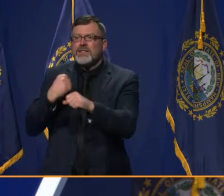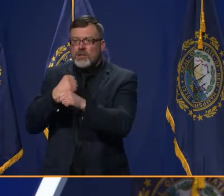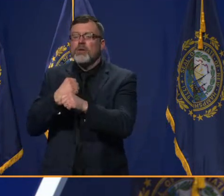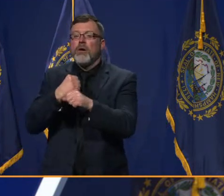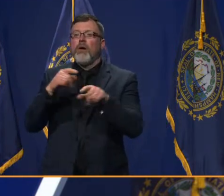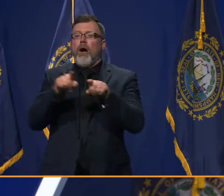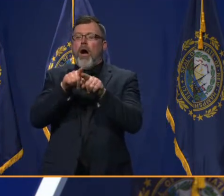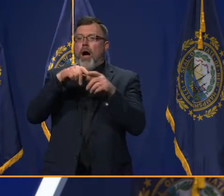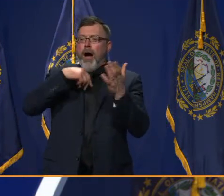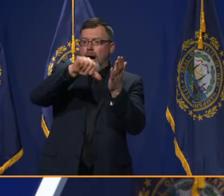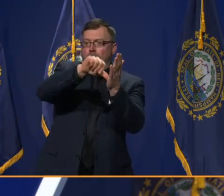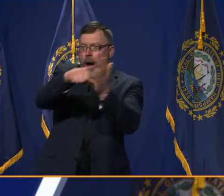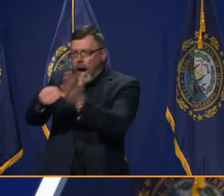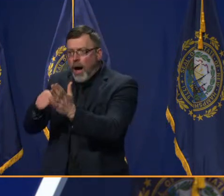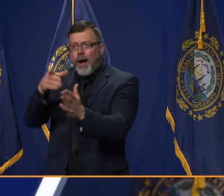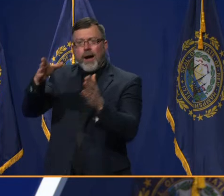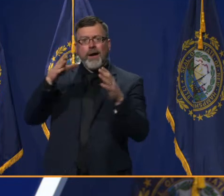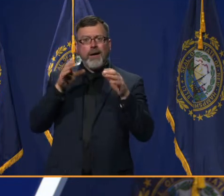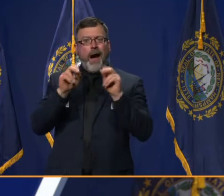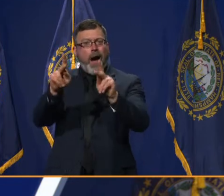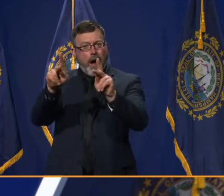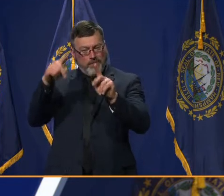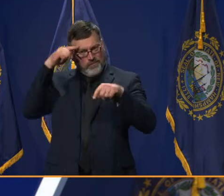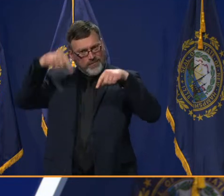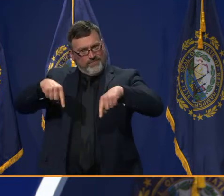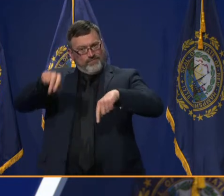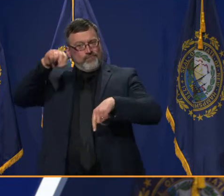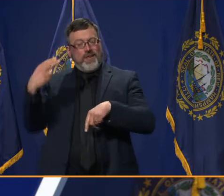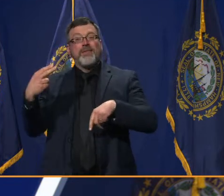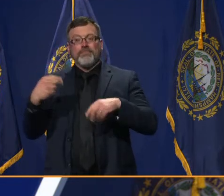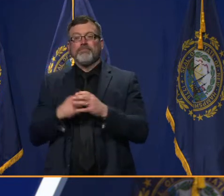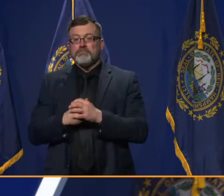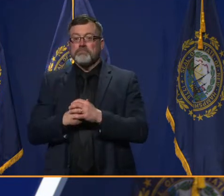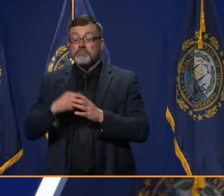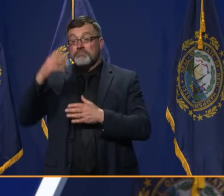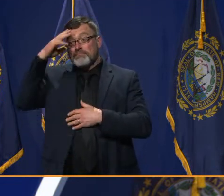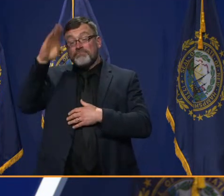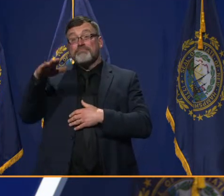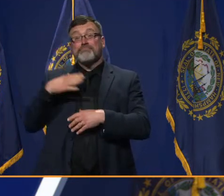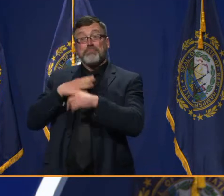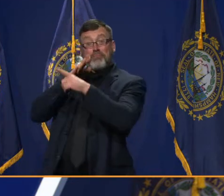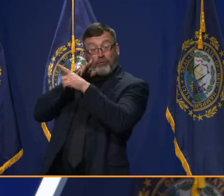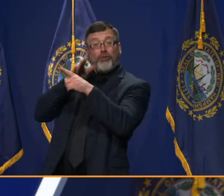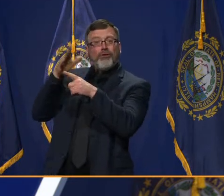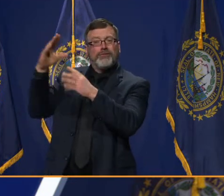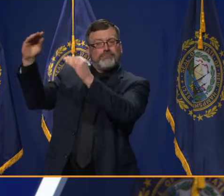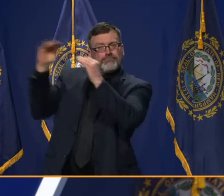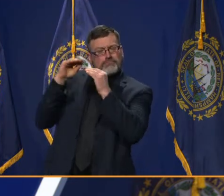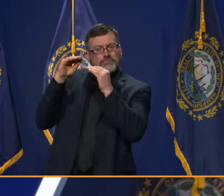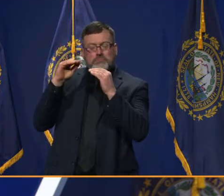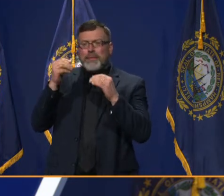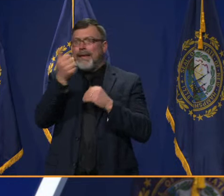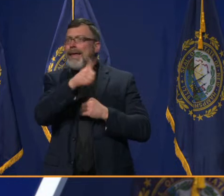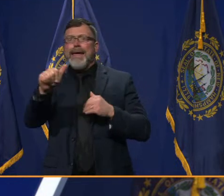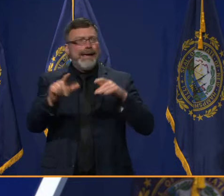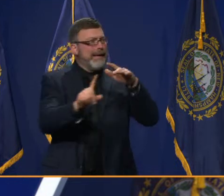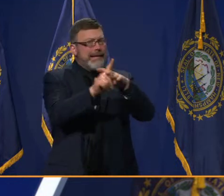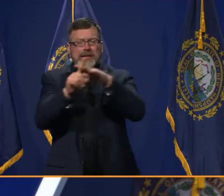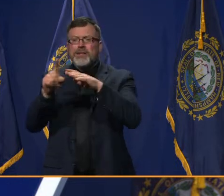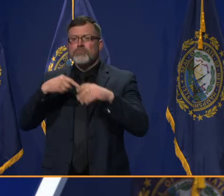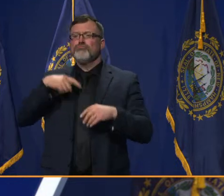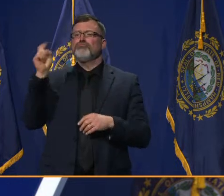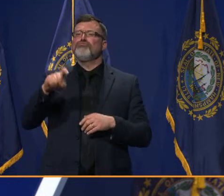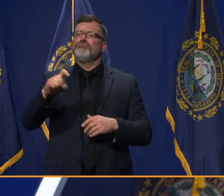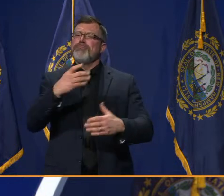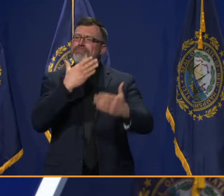state. My mom taught me, no matter what the situation, you always start with a thank you. And there are many people to thank